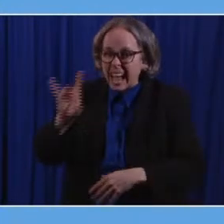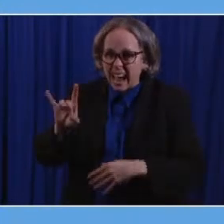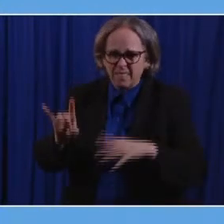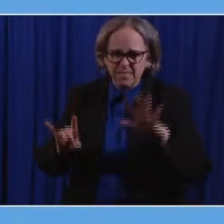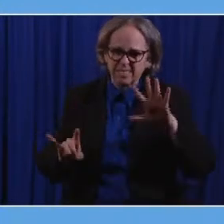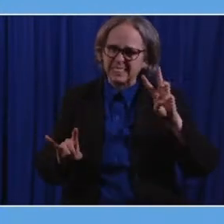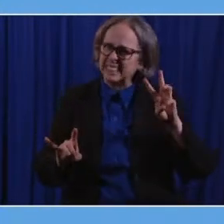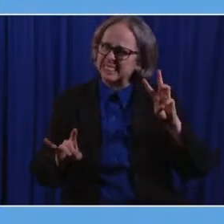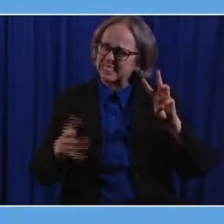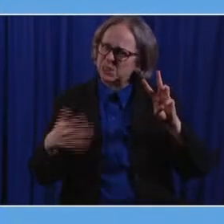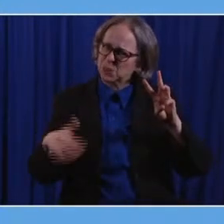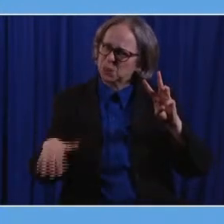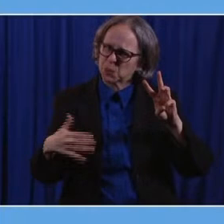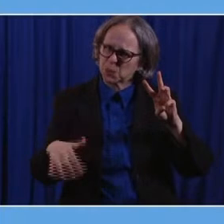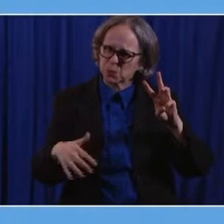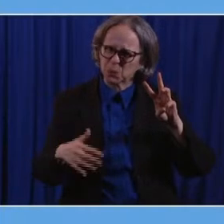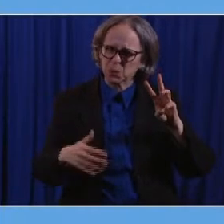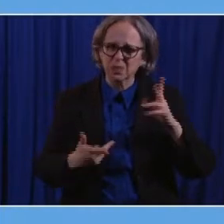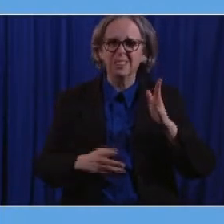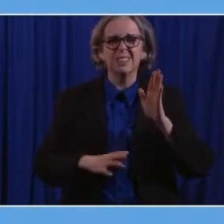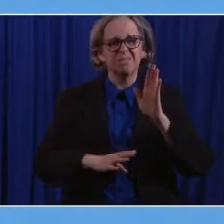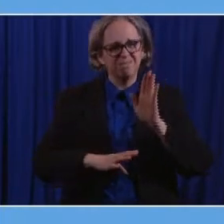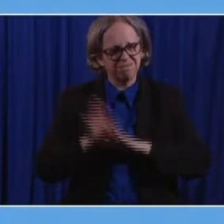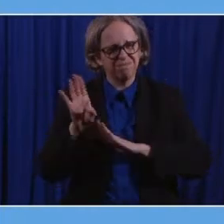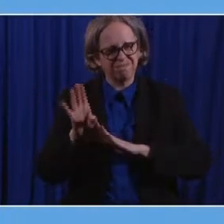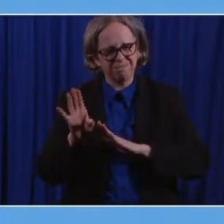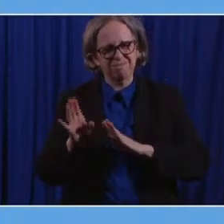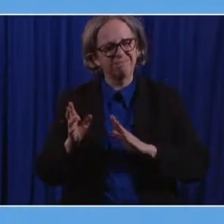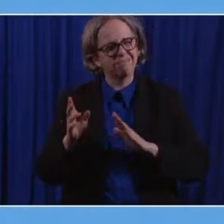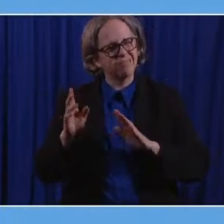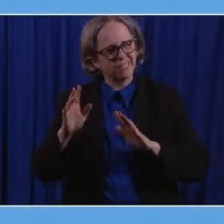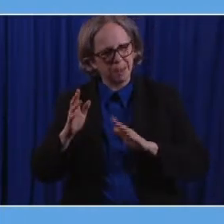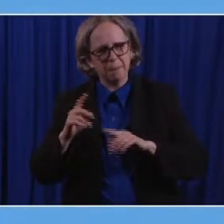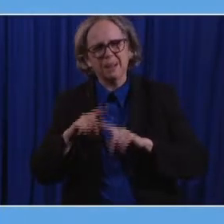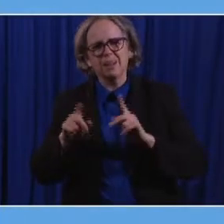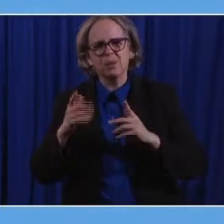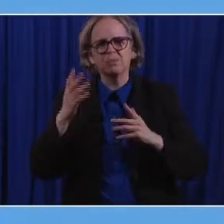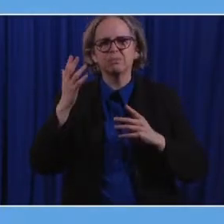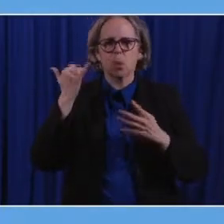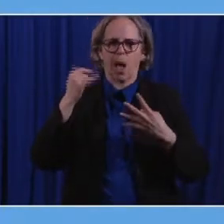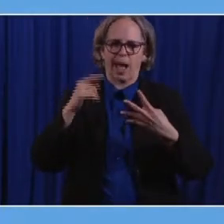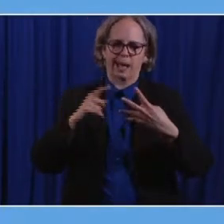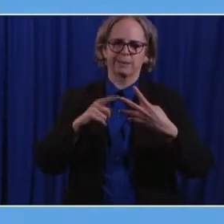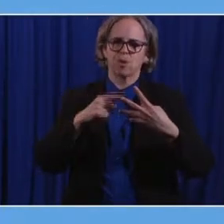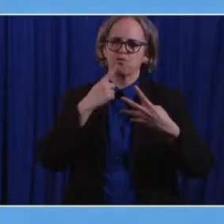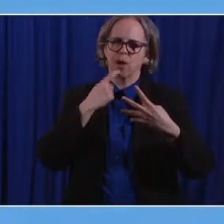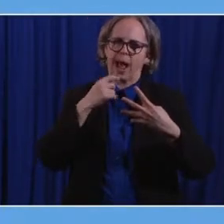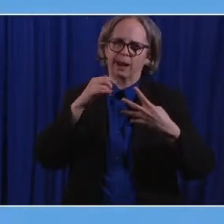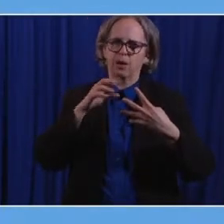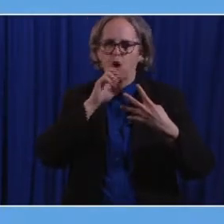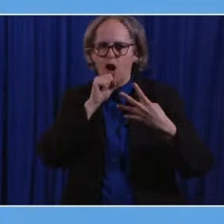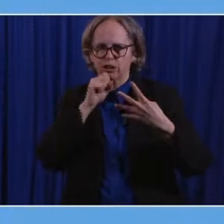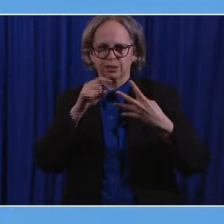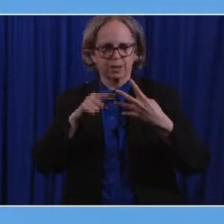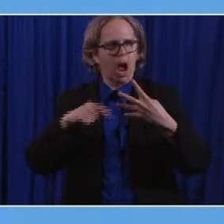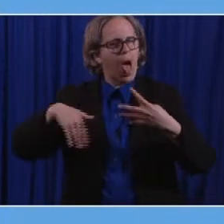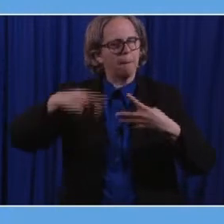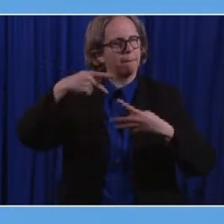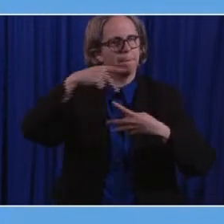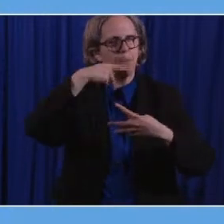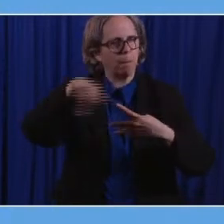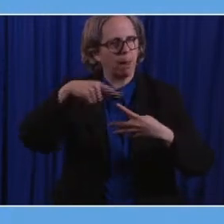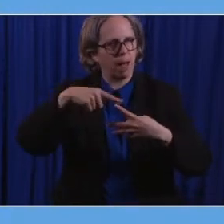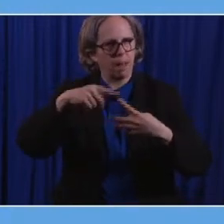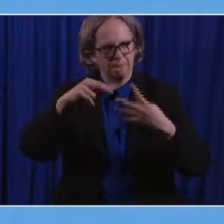at the county level. So that's why most counties are still staying red or orange on our advisory map, not going up. We are seeing